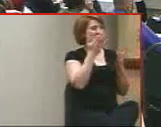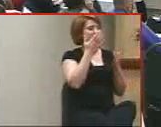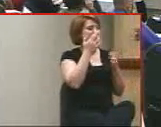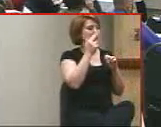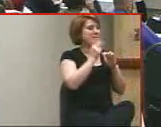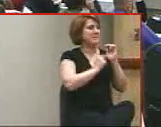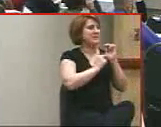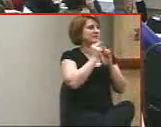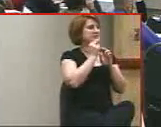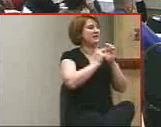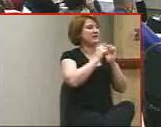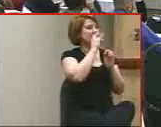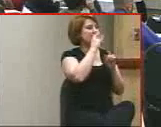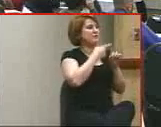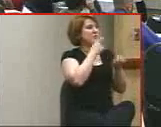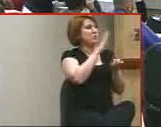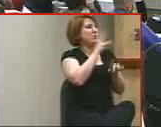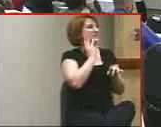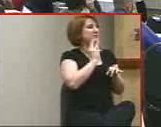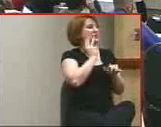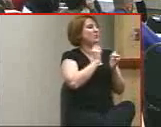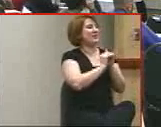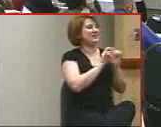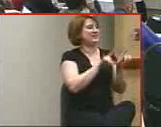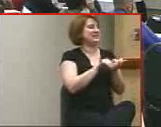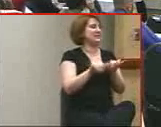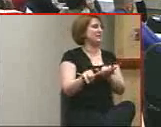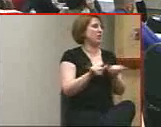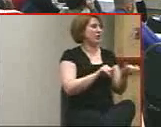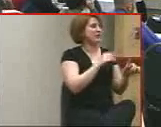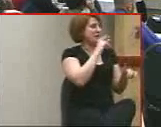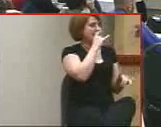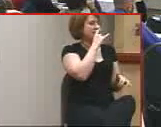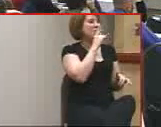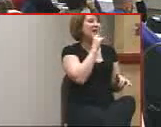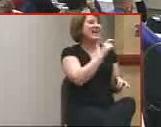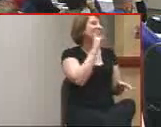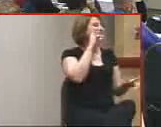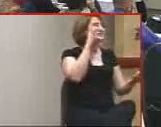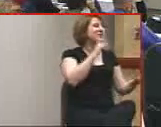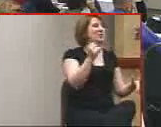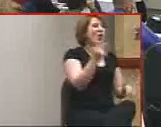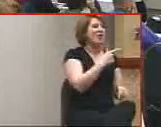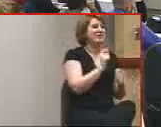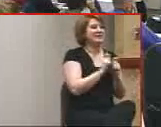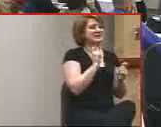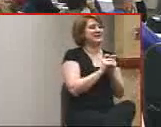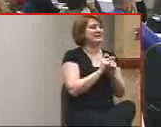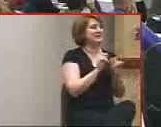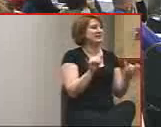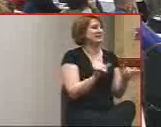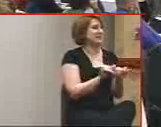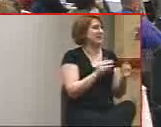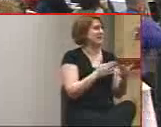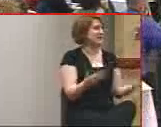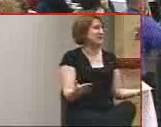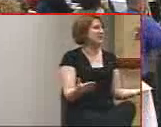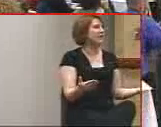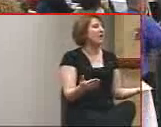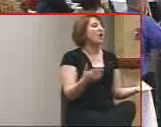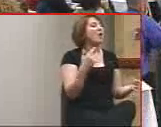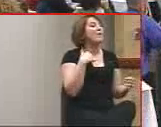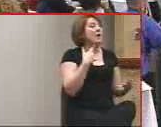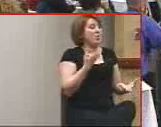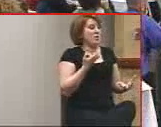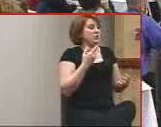of your experiences with similar kids. So I wouldn't expect that you will all have exactly the same thing. What I would like to